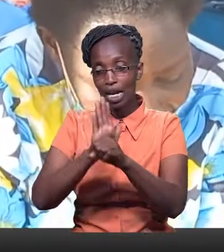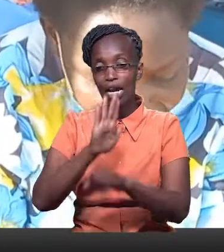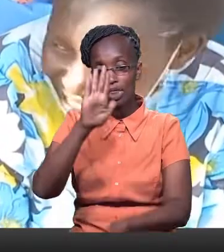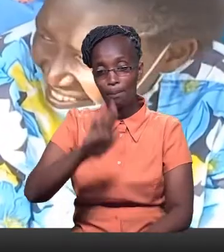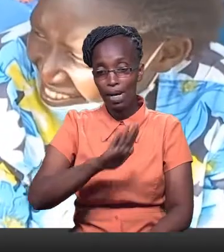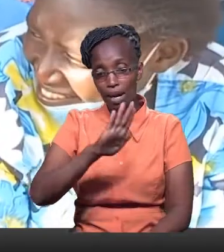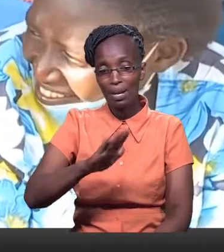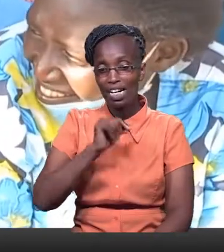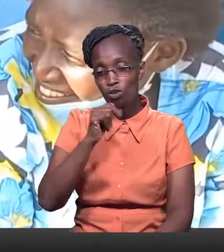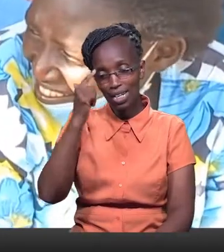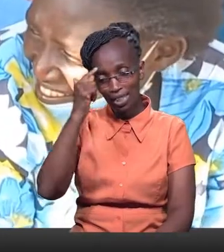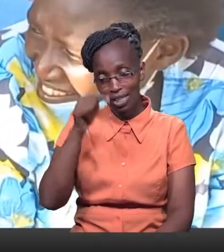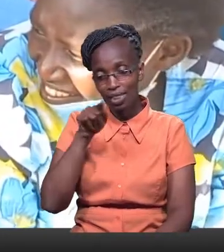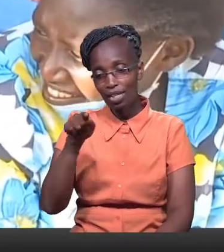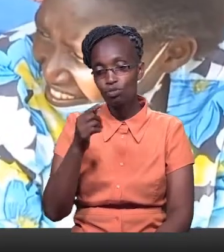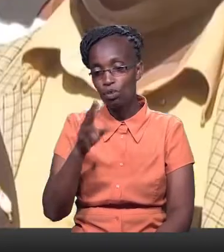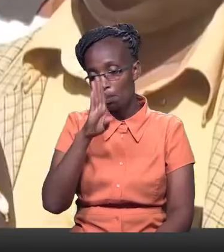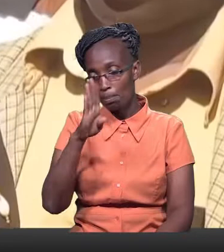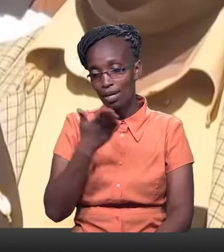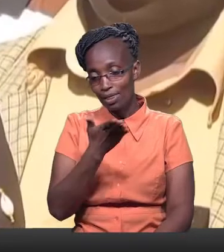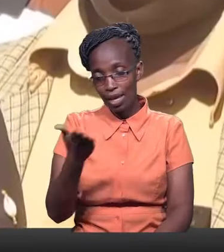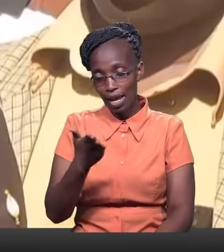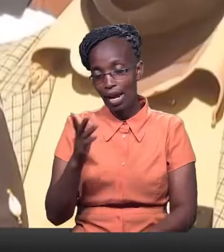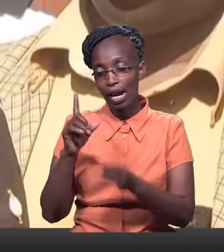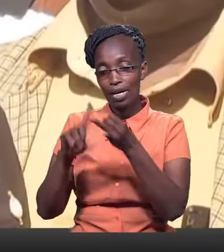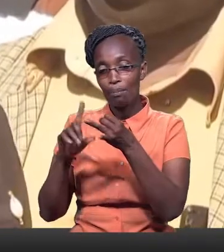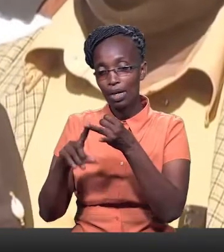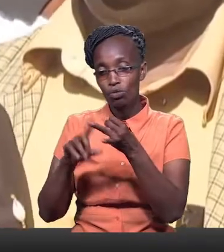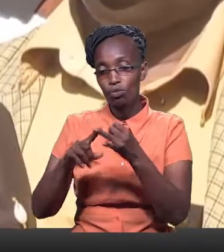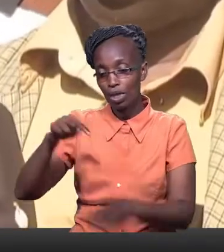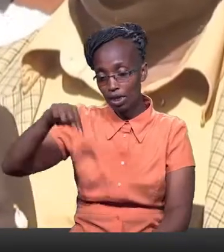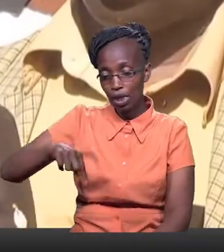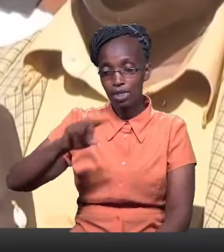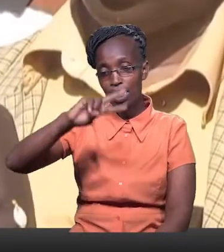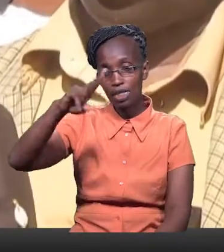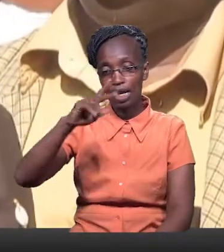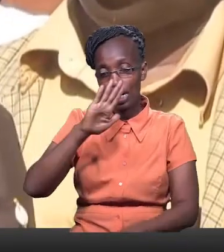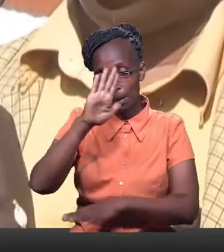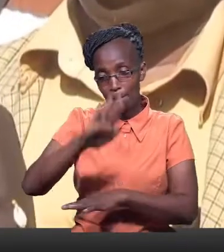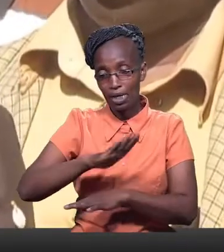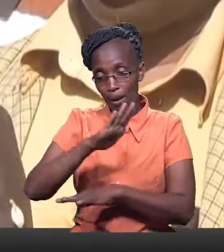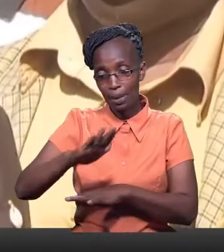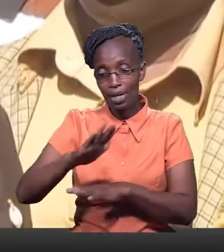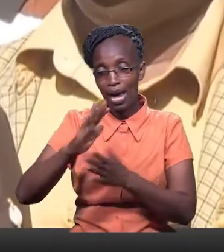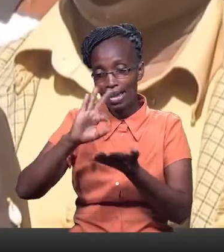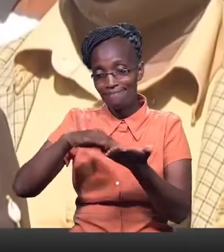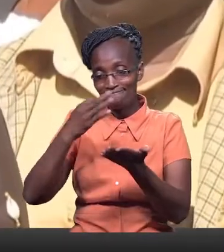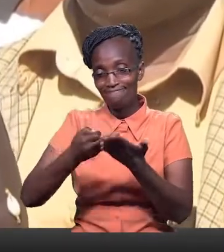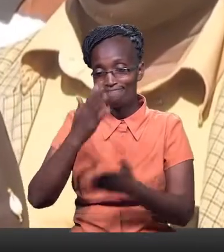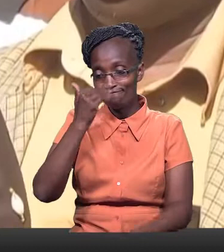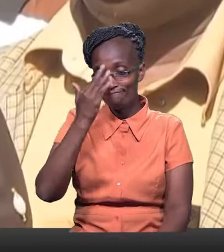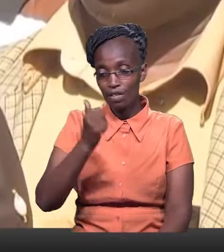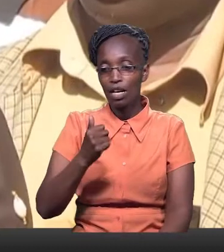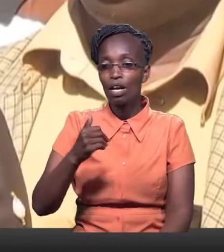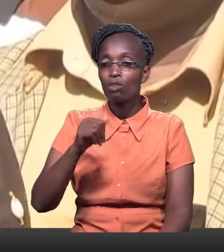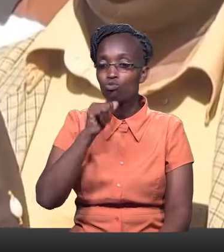Secondly, this current parliament have failed because there was a two-thirds majority, that the two-thirds gender rule that was